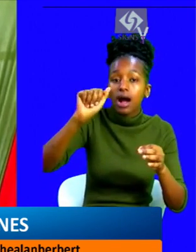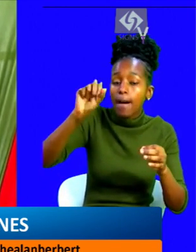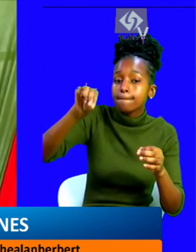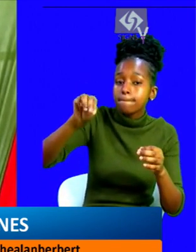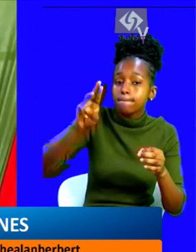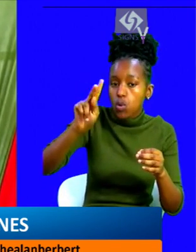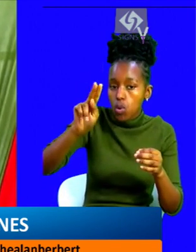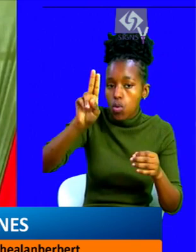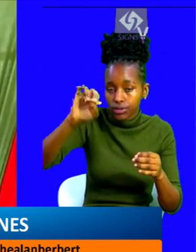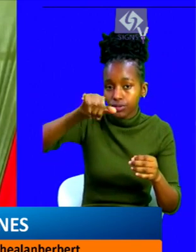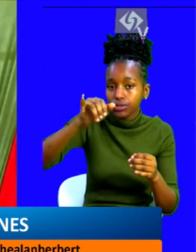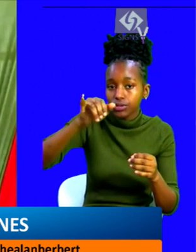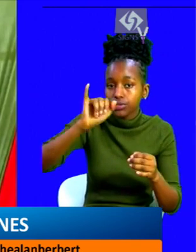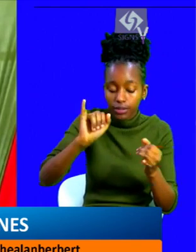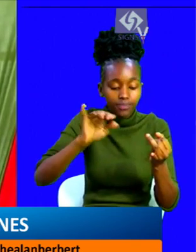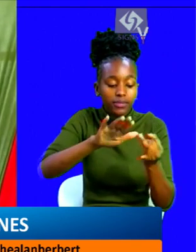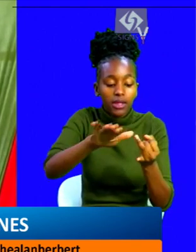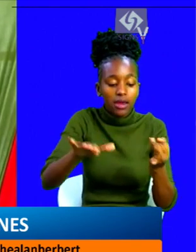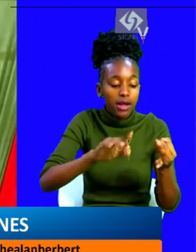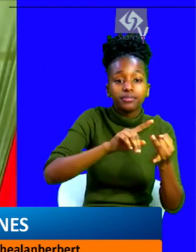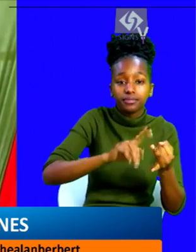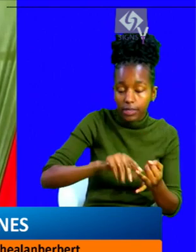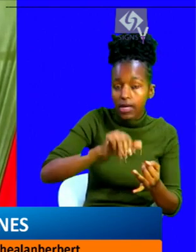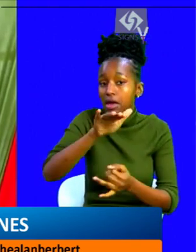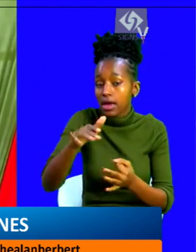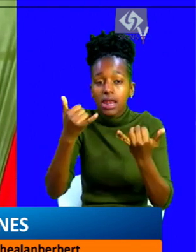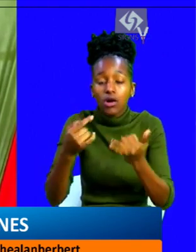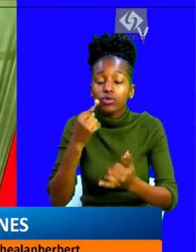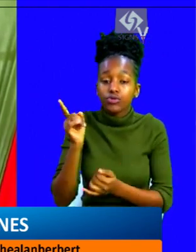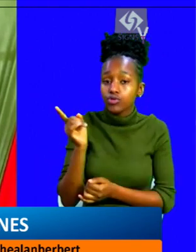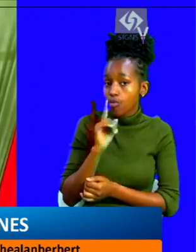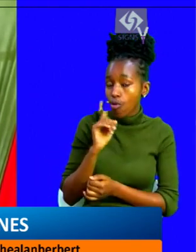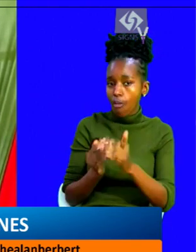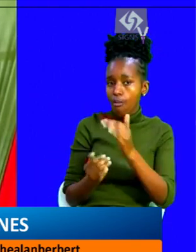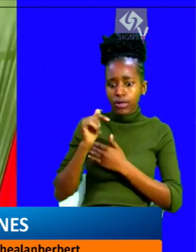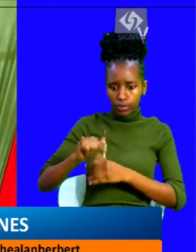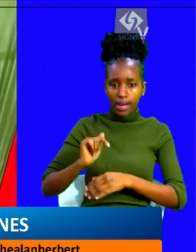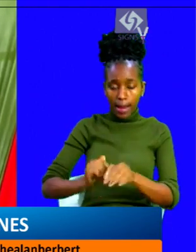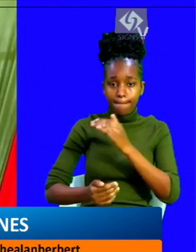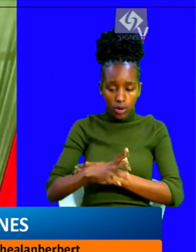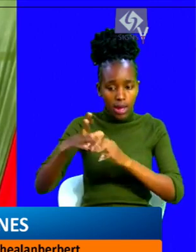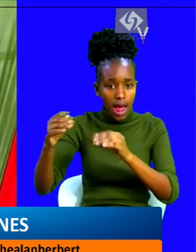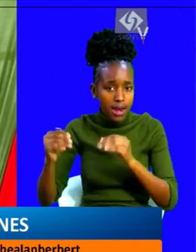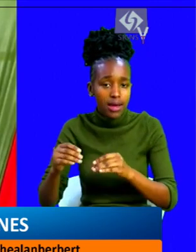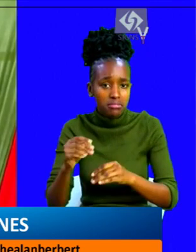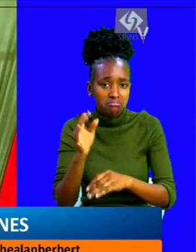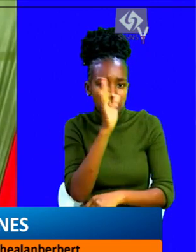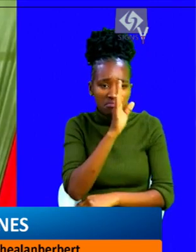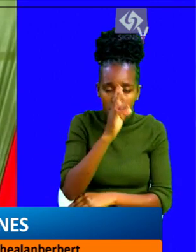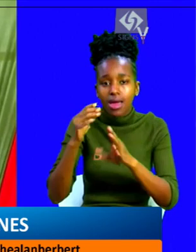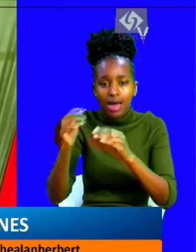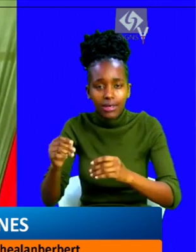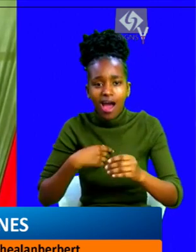points: Joseph Kang'ethe grounds, Kamukuji grounds, Jacaranda grounds. Further, at